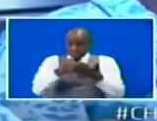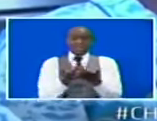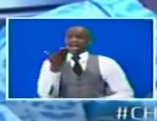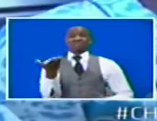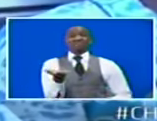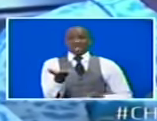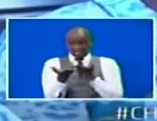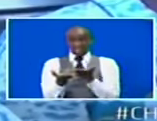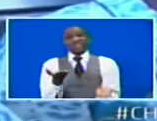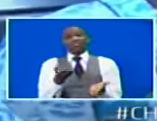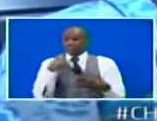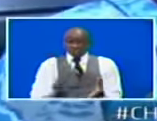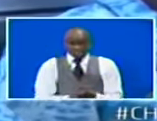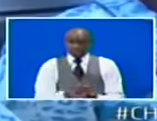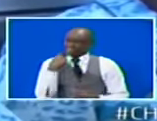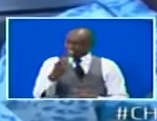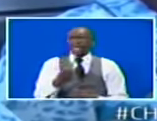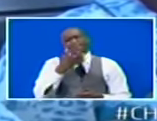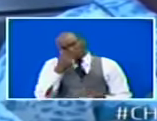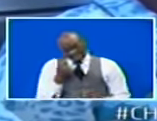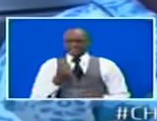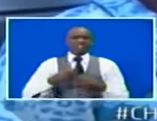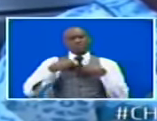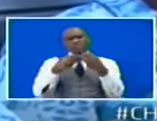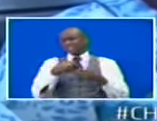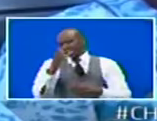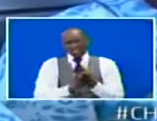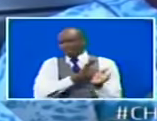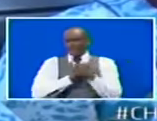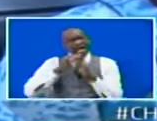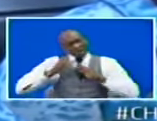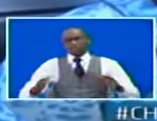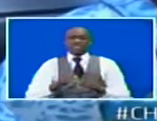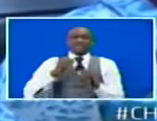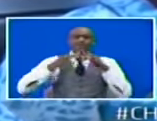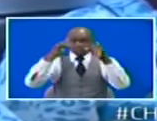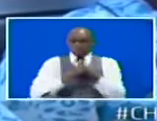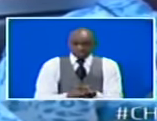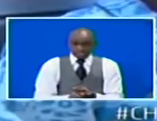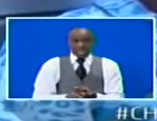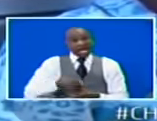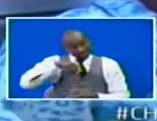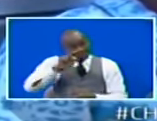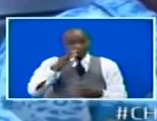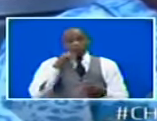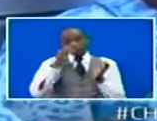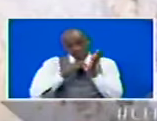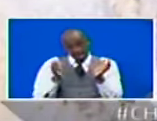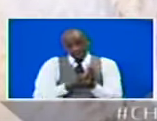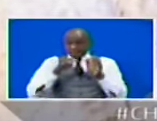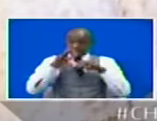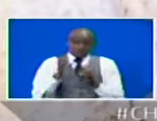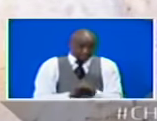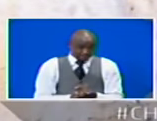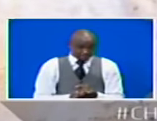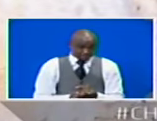sasa anaenda. Nikamwambia hata ungeacha tu hiyo pesa urudi kwa nyumba. Ju kuna matanga yalitoka Ukambani. There